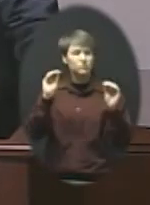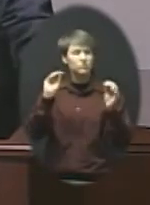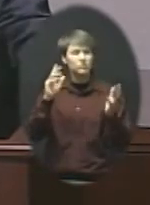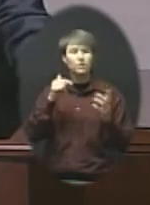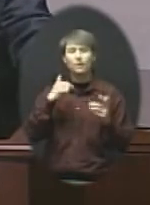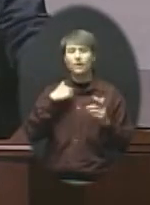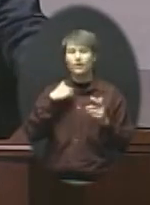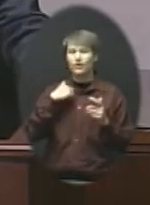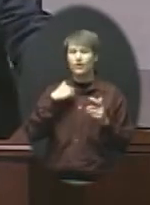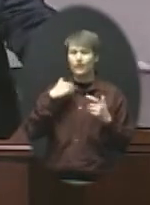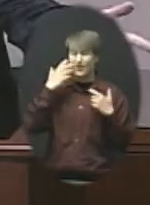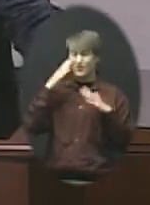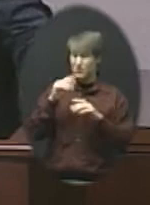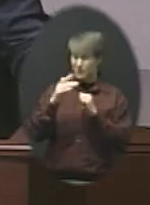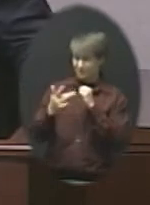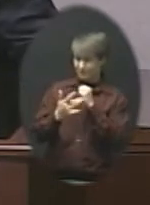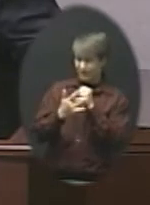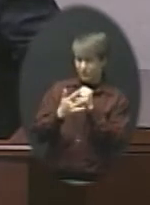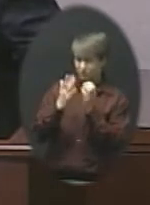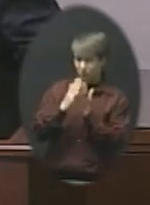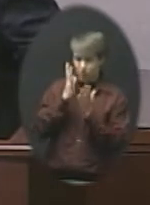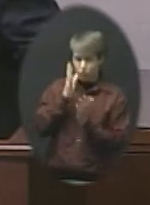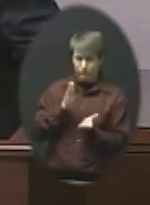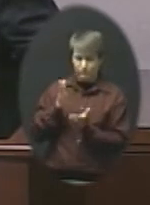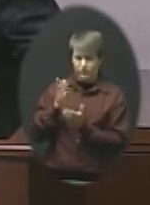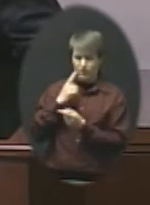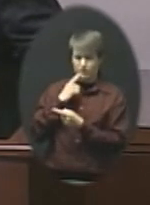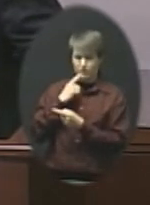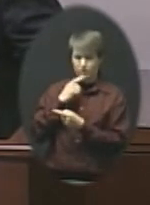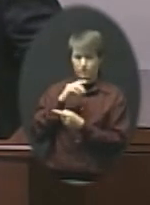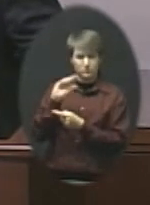I can't speak to the technological. I'm getting a head shake that